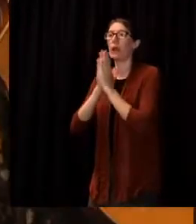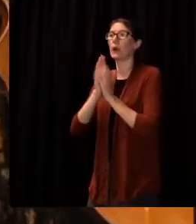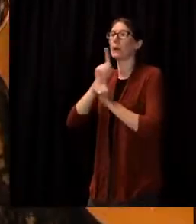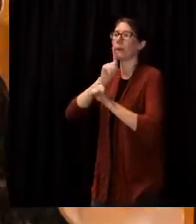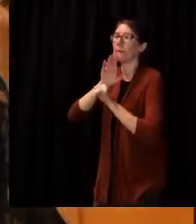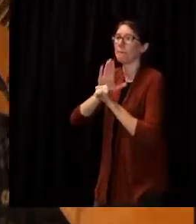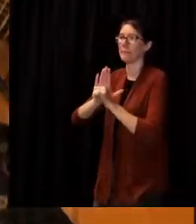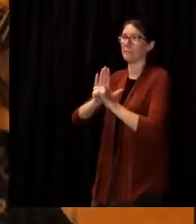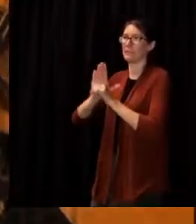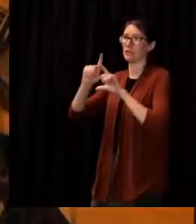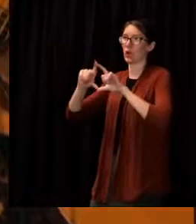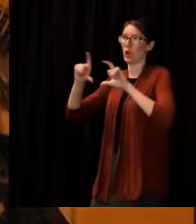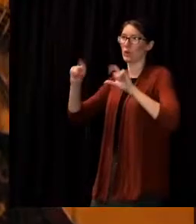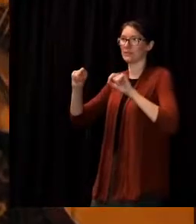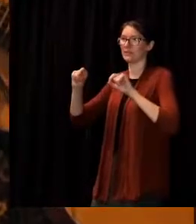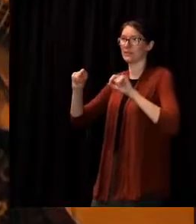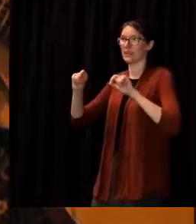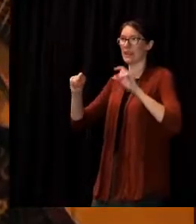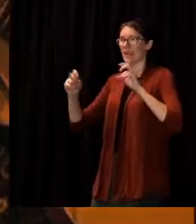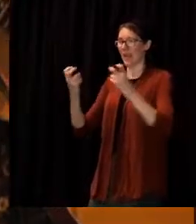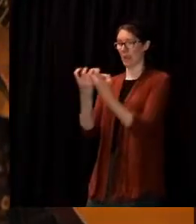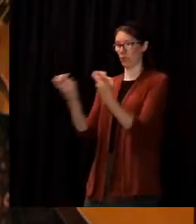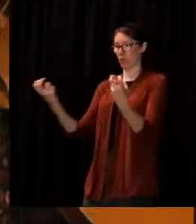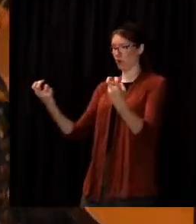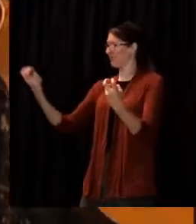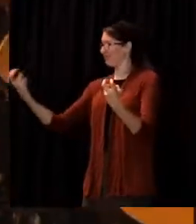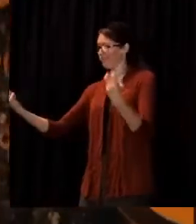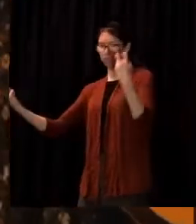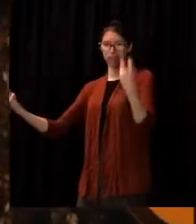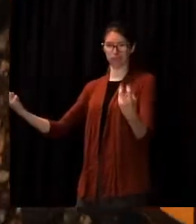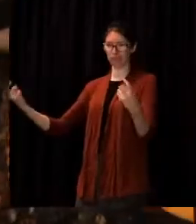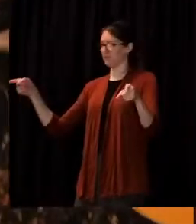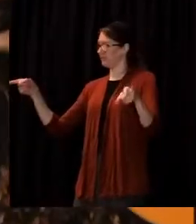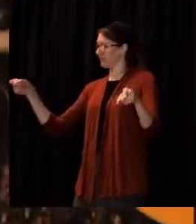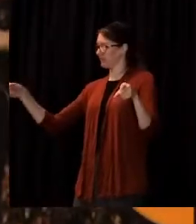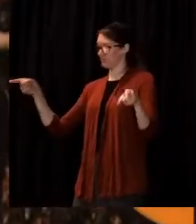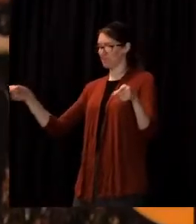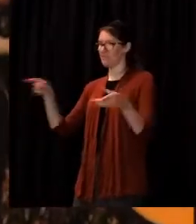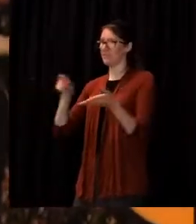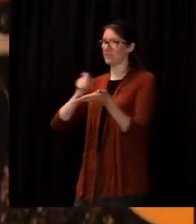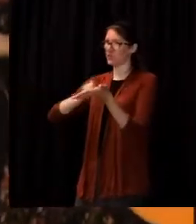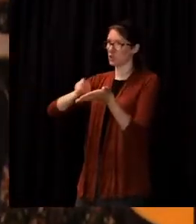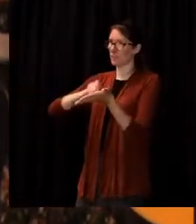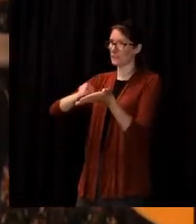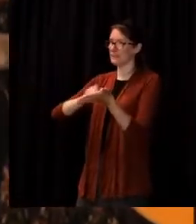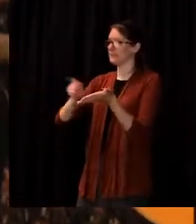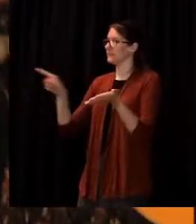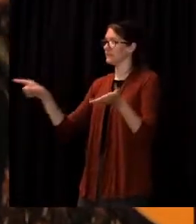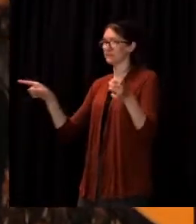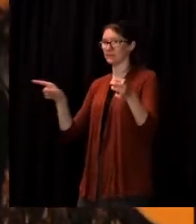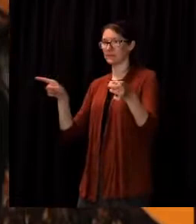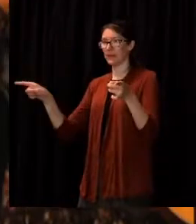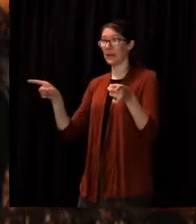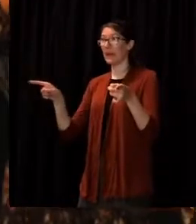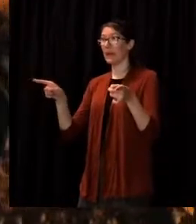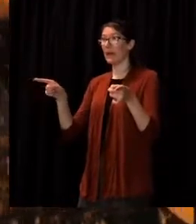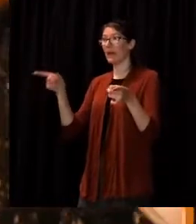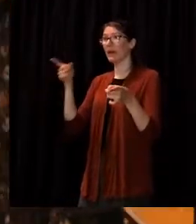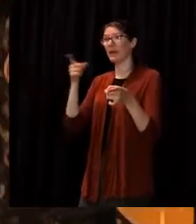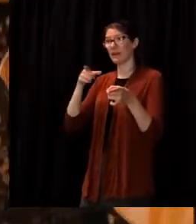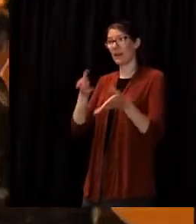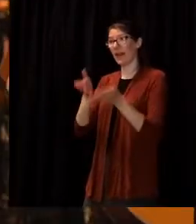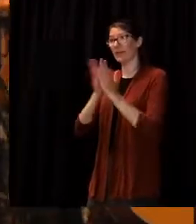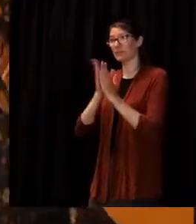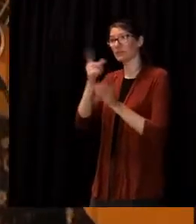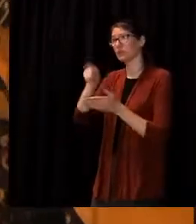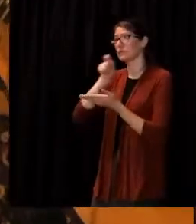the rows, we've got these Sharpies. I want to ask you to do something. If you're in this with us, and you're going to commit to praying with us,